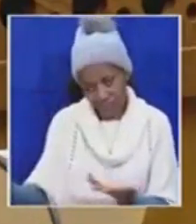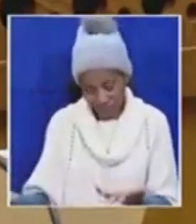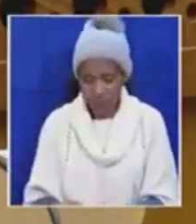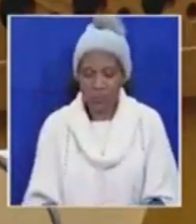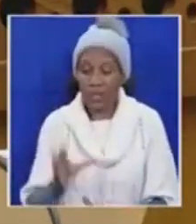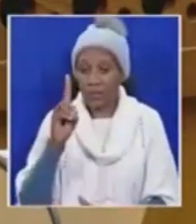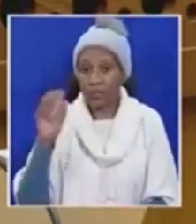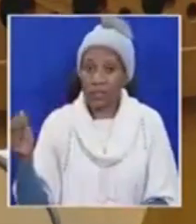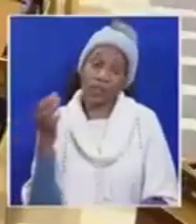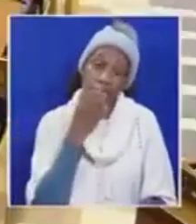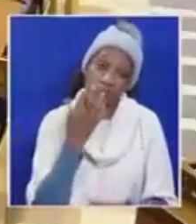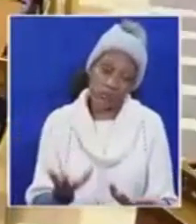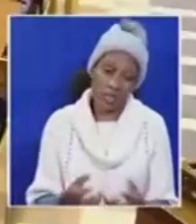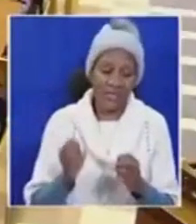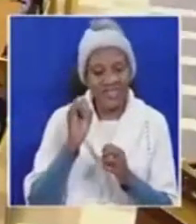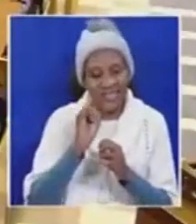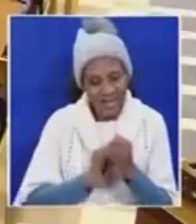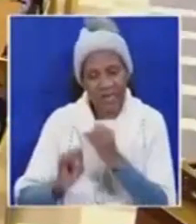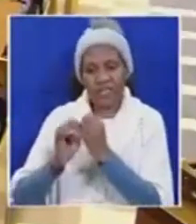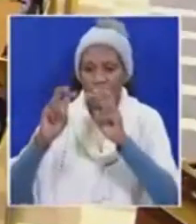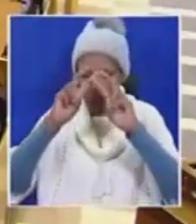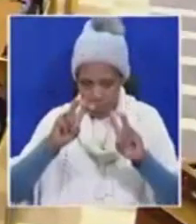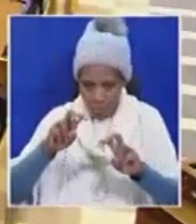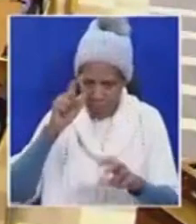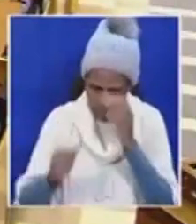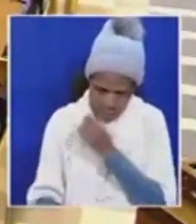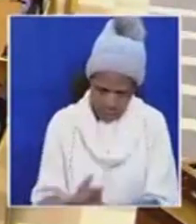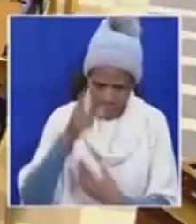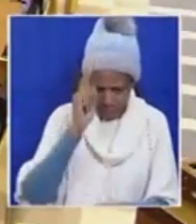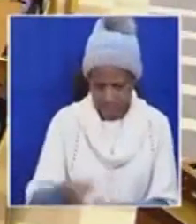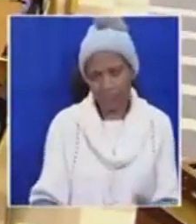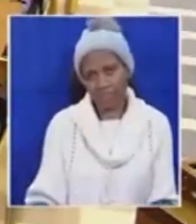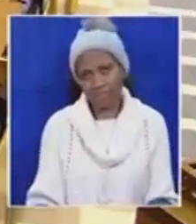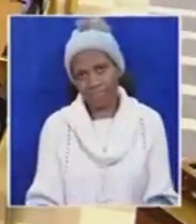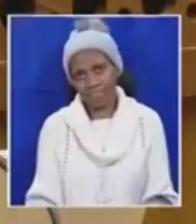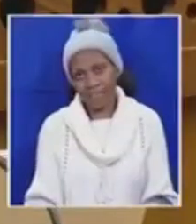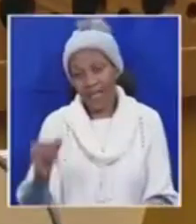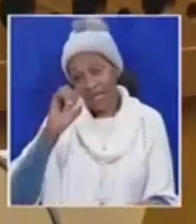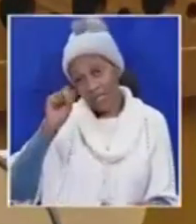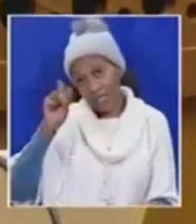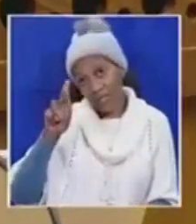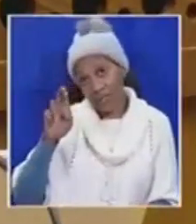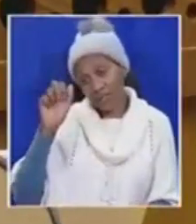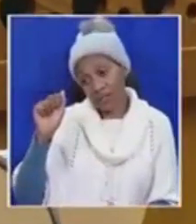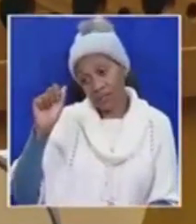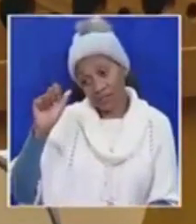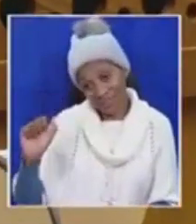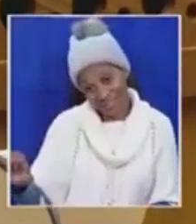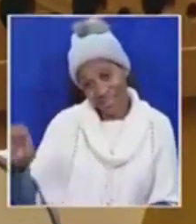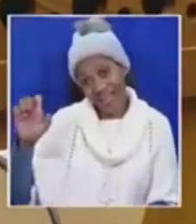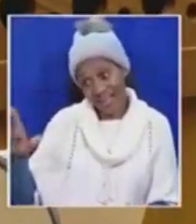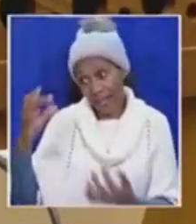an independent investigation is imperative. Is the Israeli lobby funding the